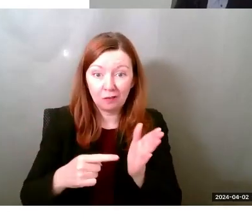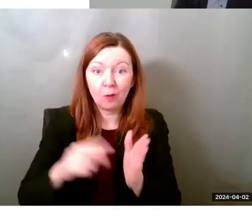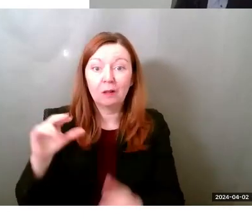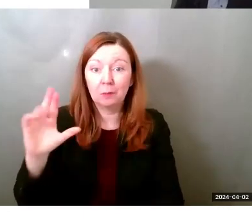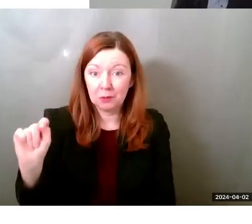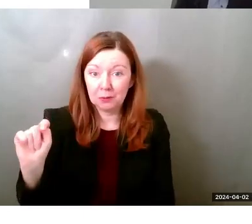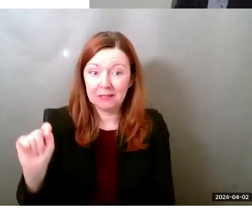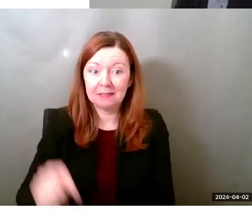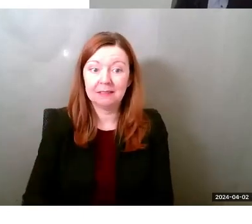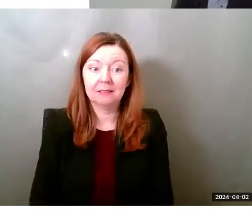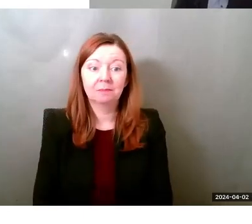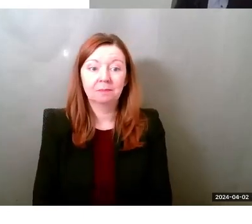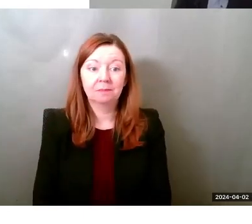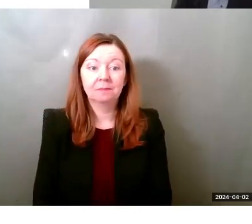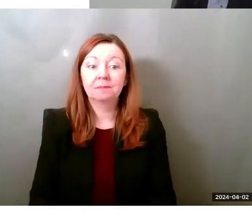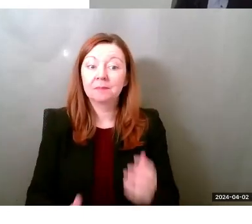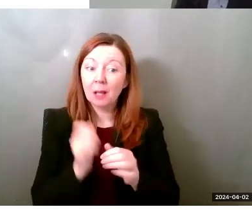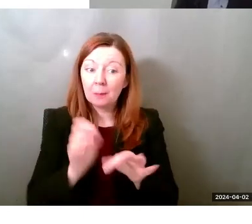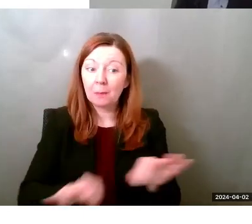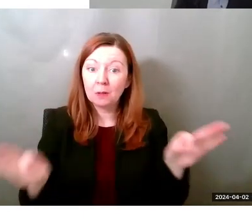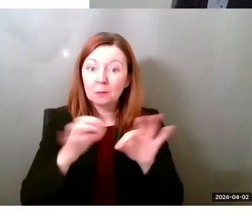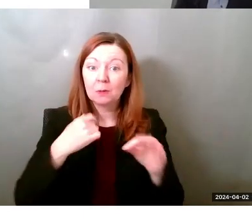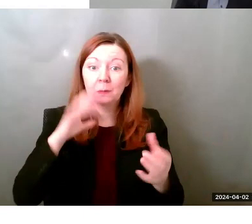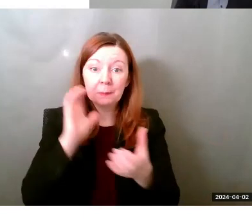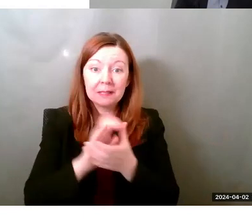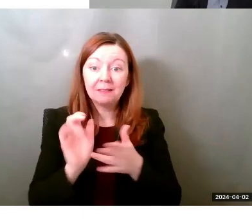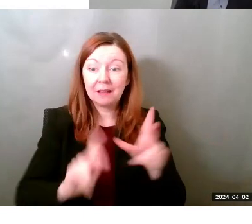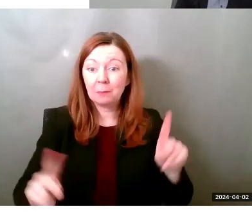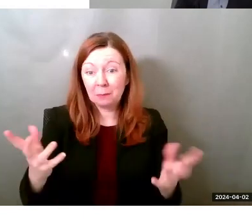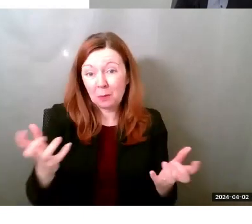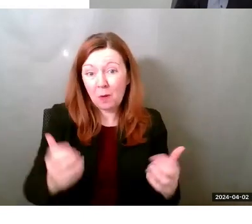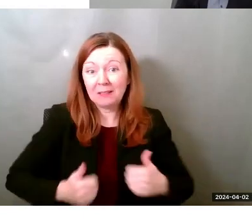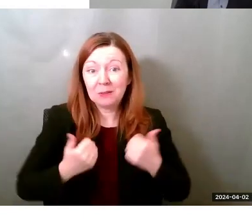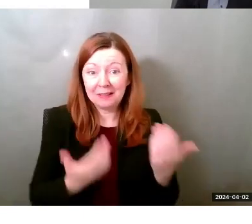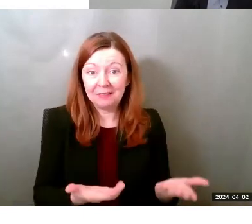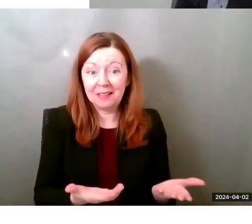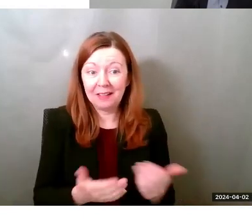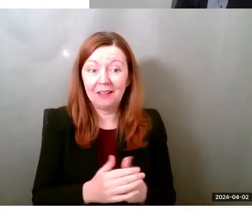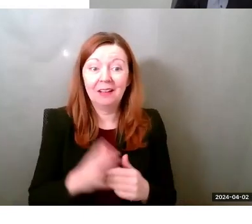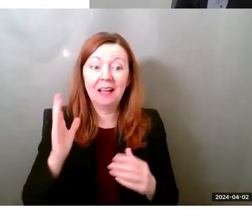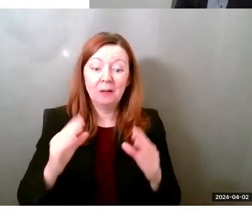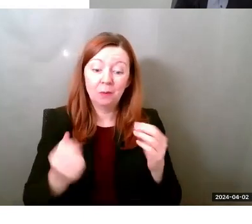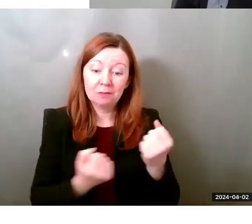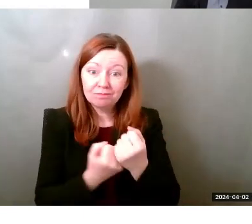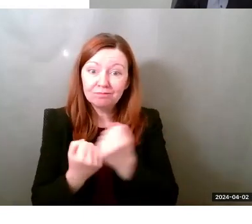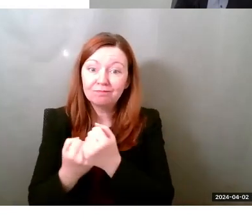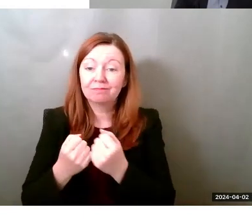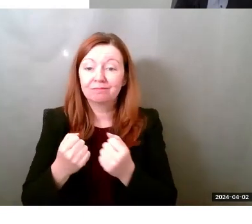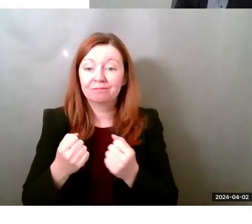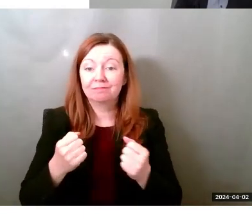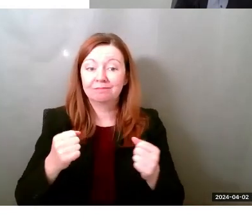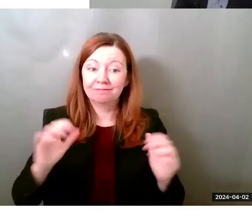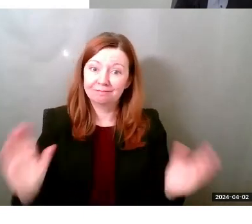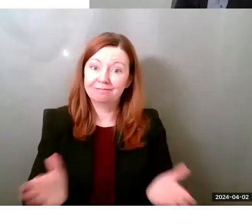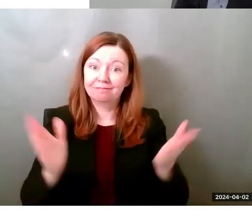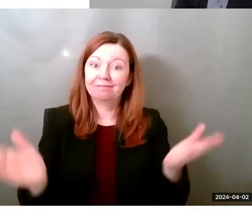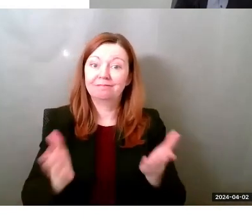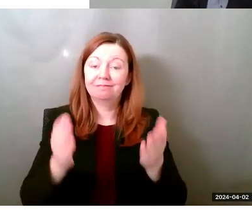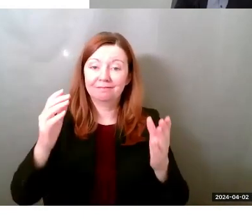units. And most importantly, we believe people will want to live here and will further support activation in this area of the